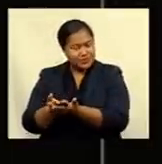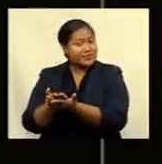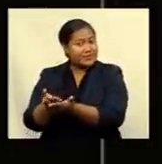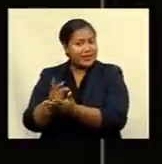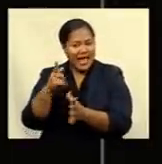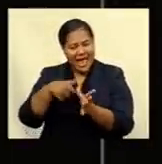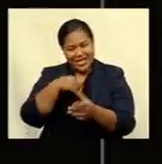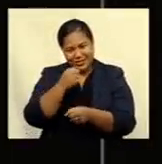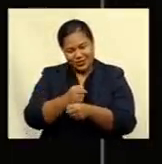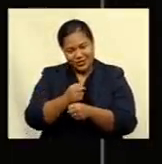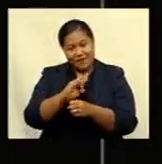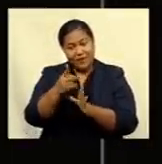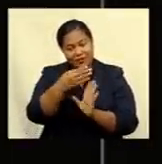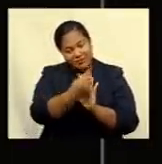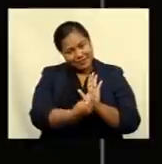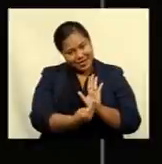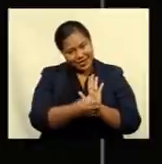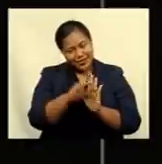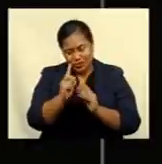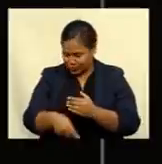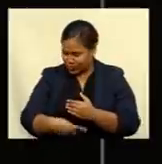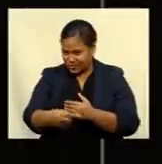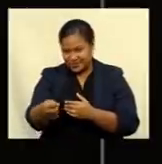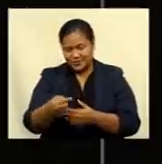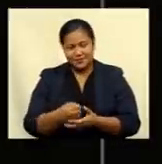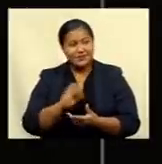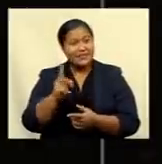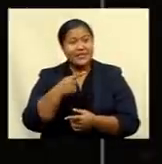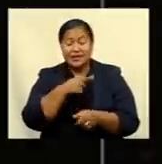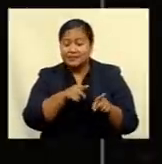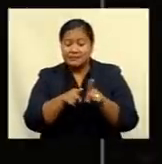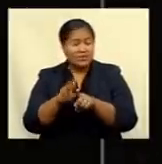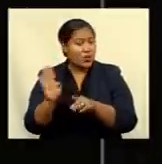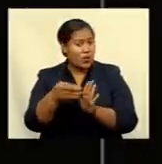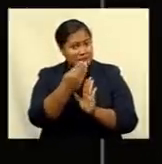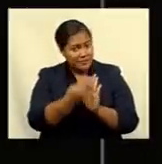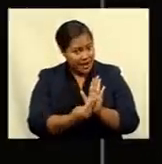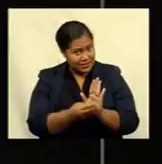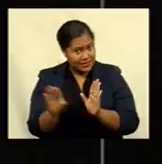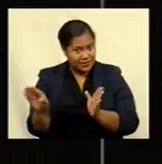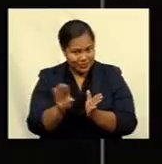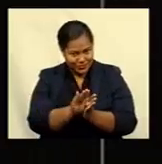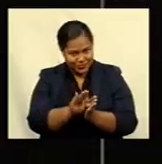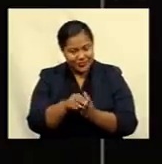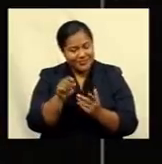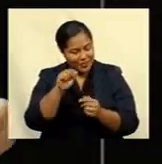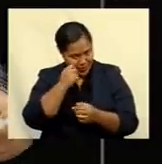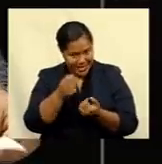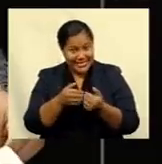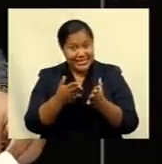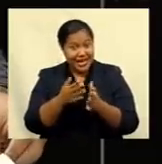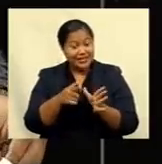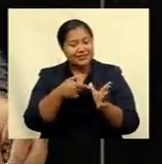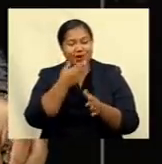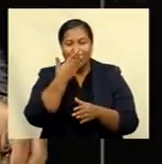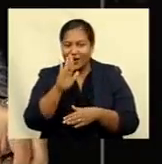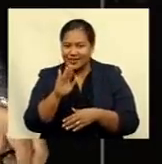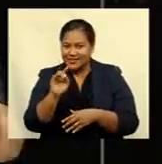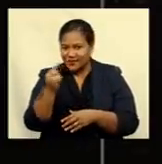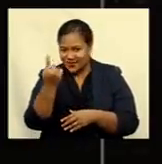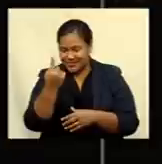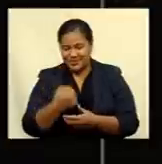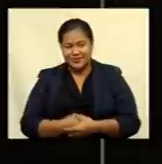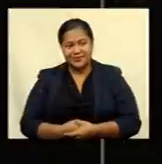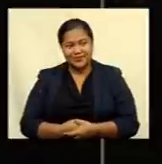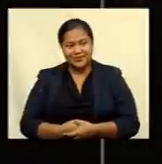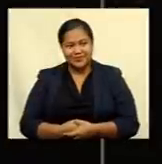the appropriation bill to get the go-ahead. This means all budget estimates and allocations come into effect from August 1st.